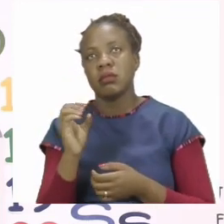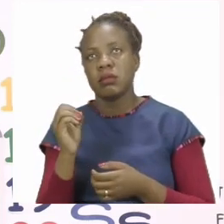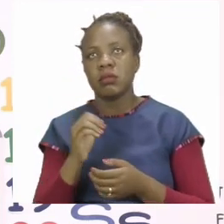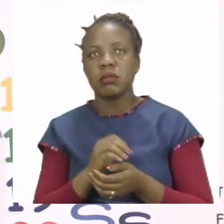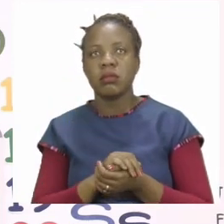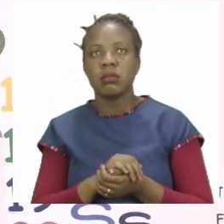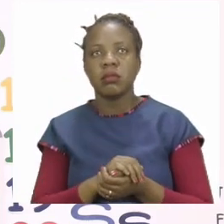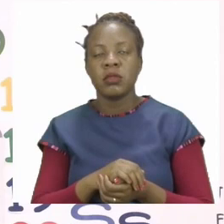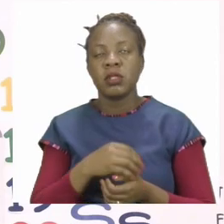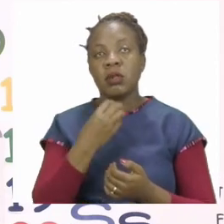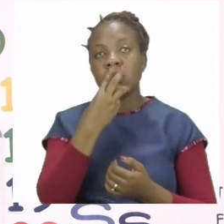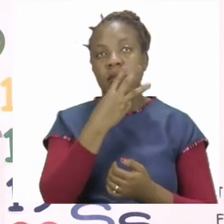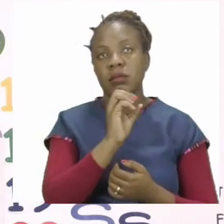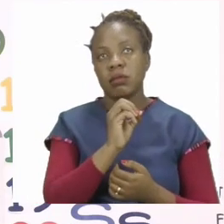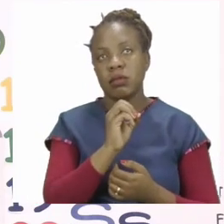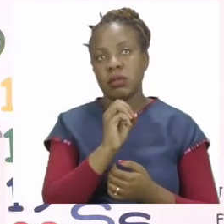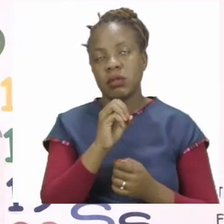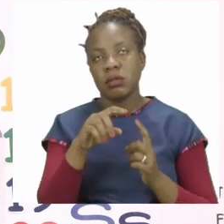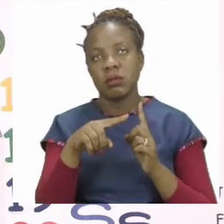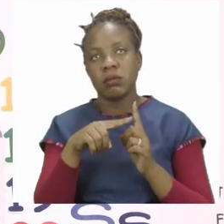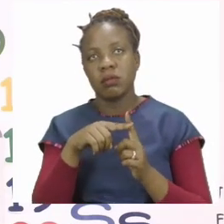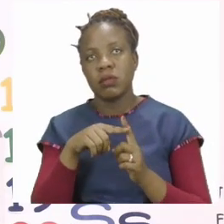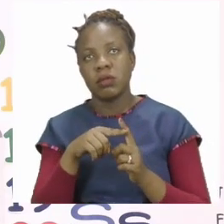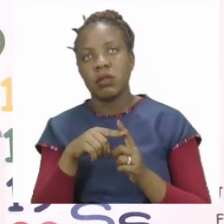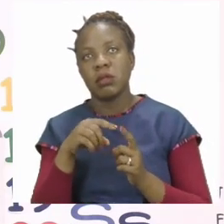30 plus 20